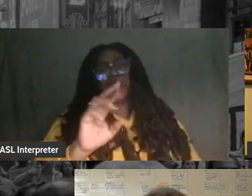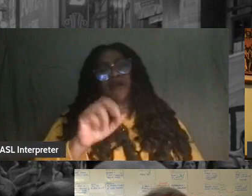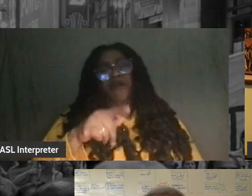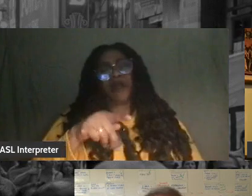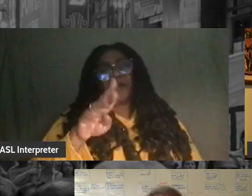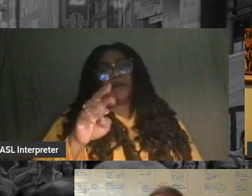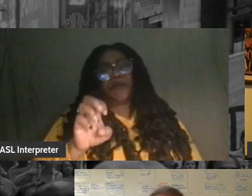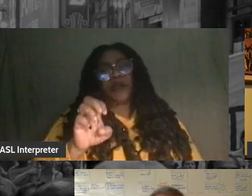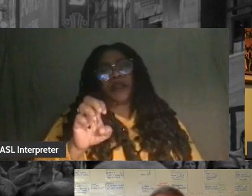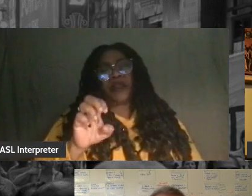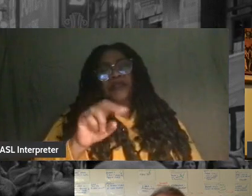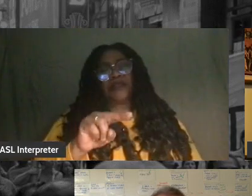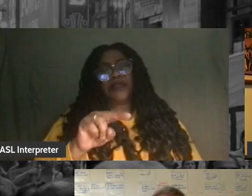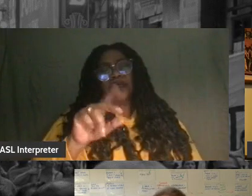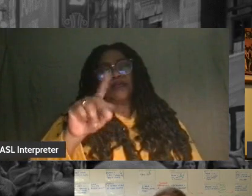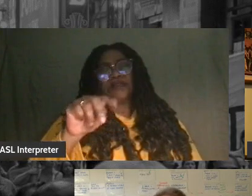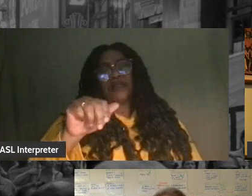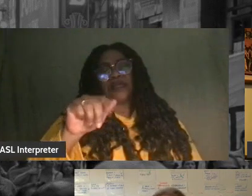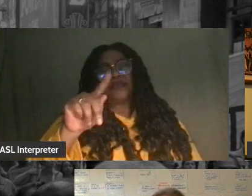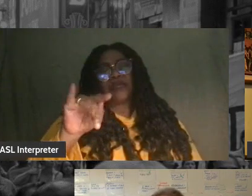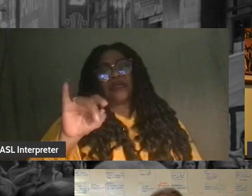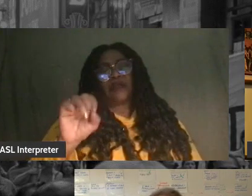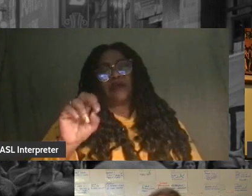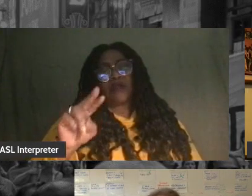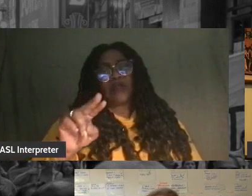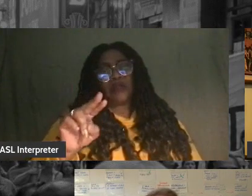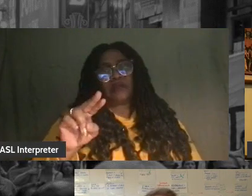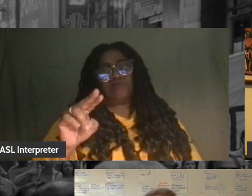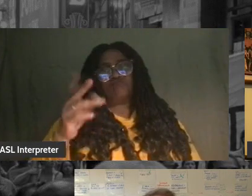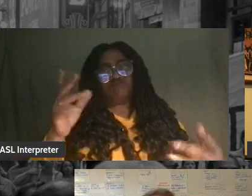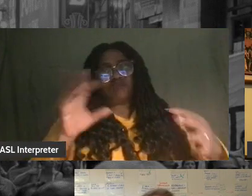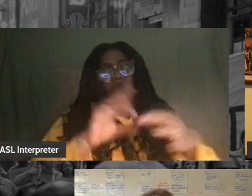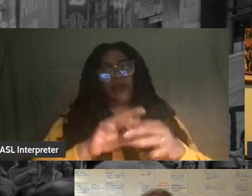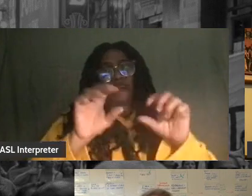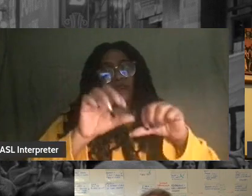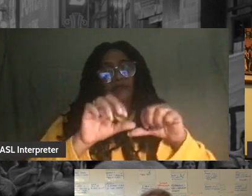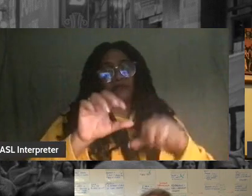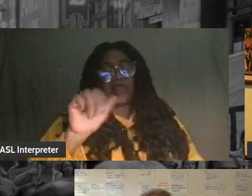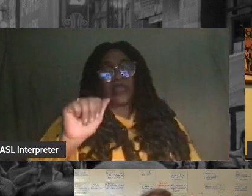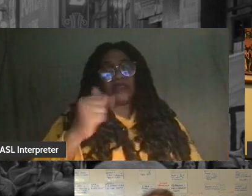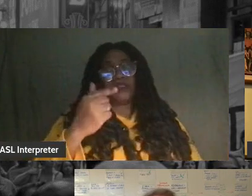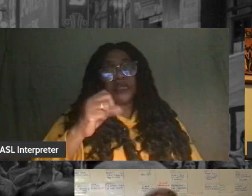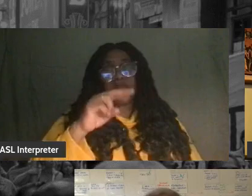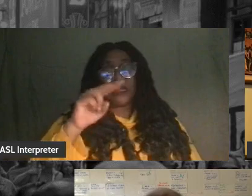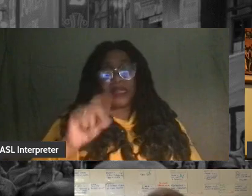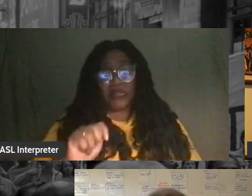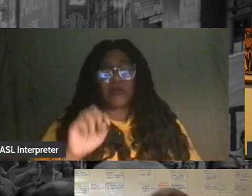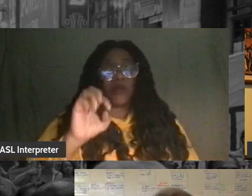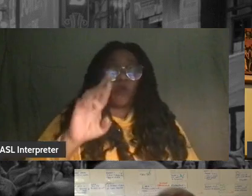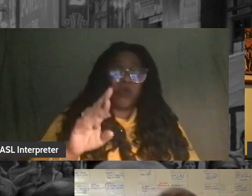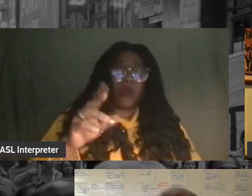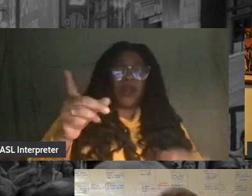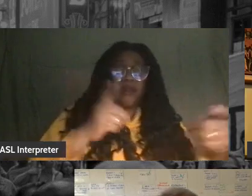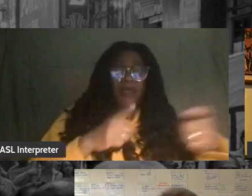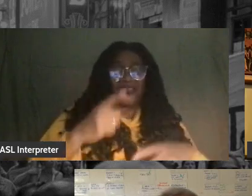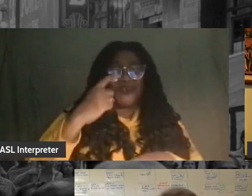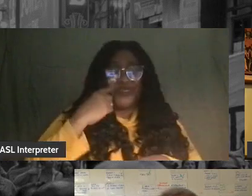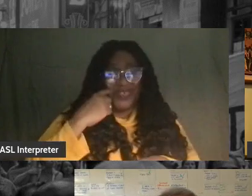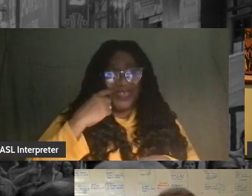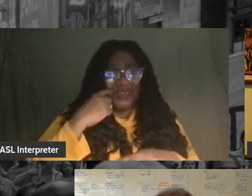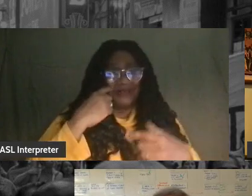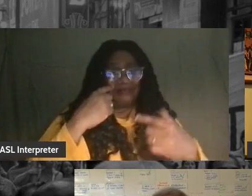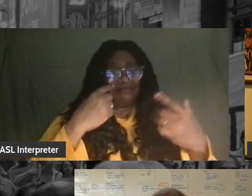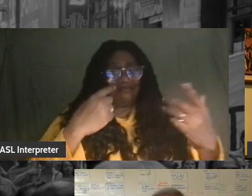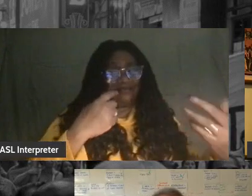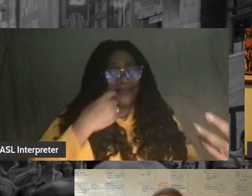get representation, you know, with an agent or a manager? And do you think it's become more difficult in the last,